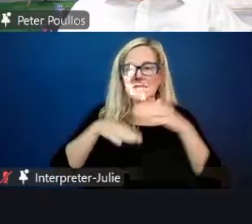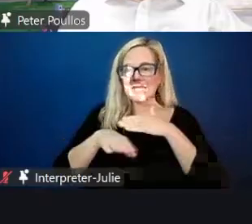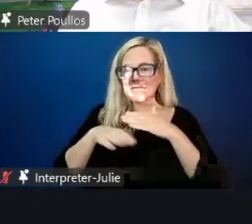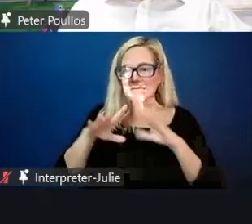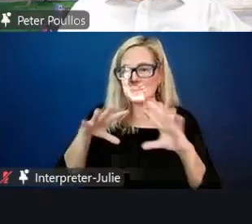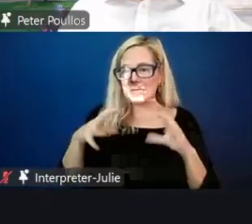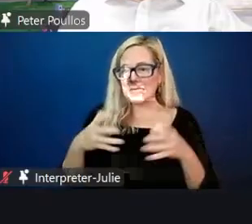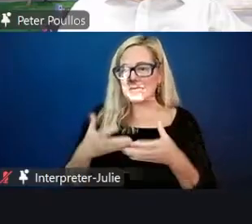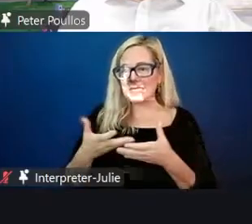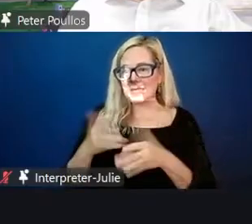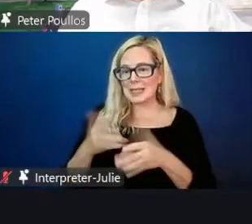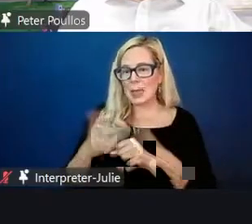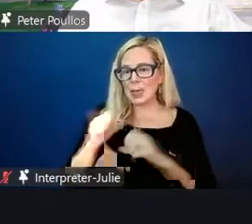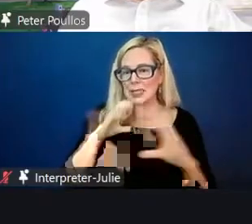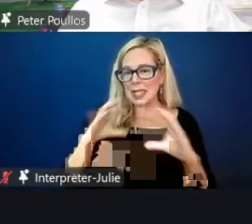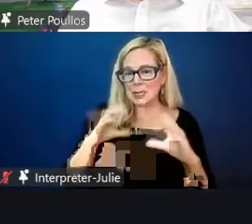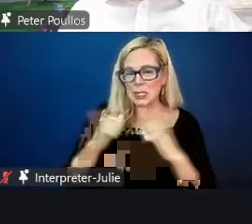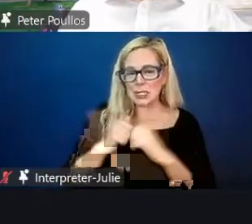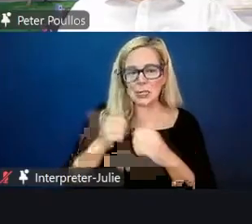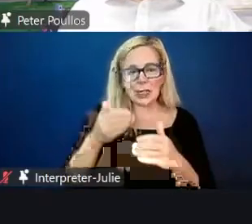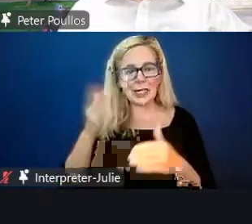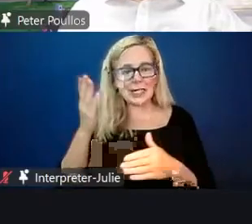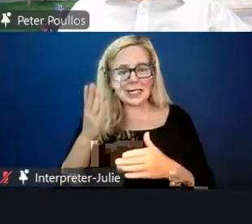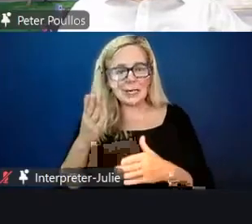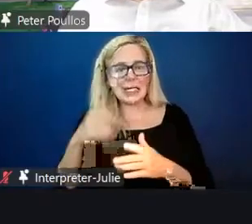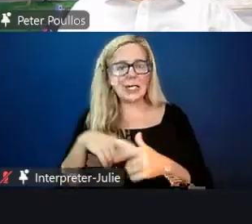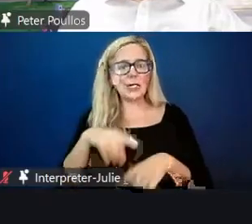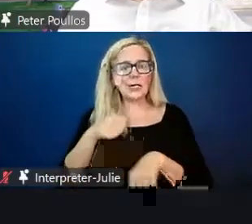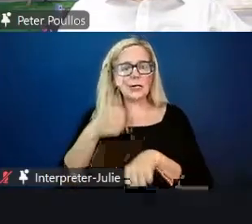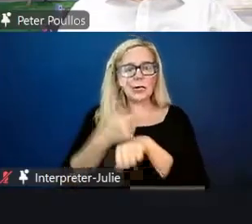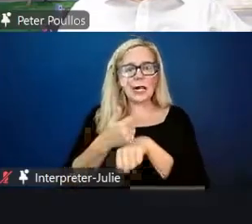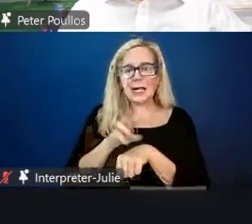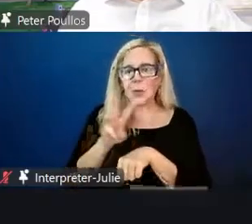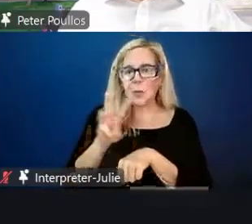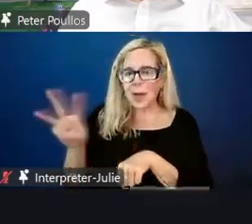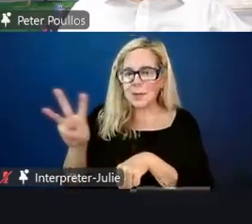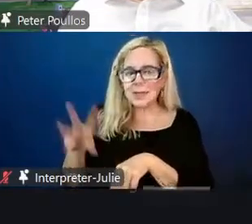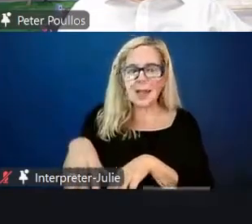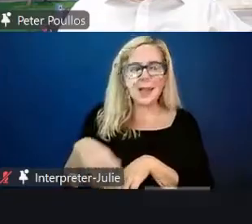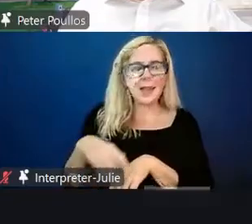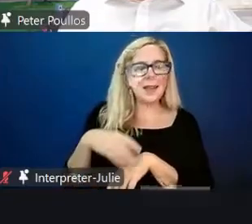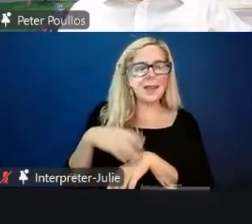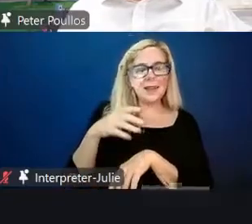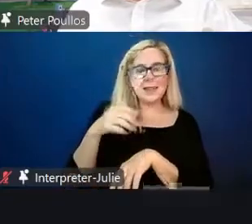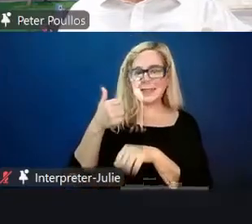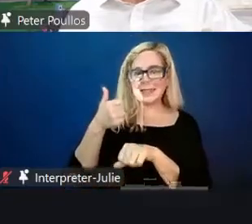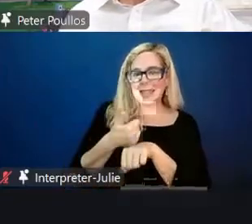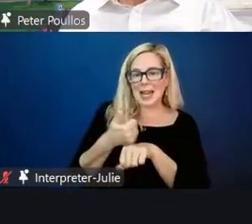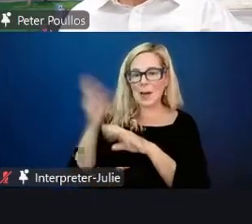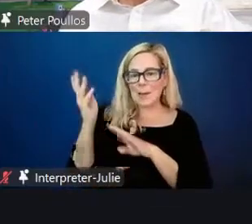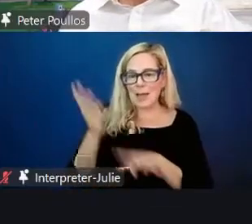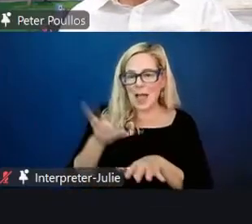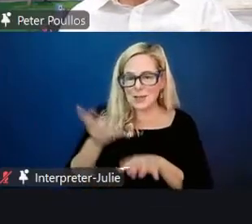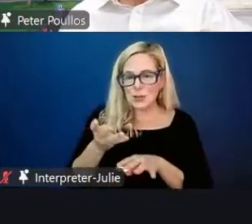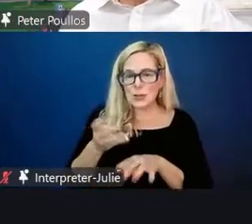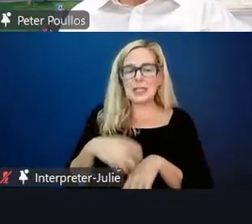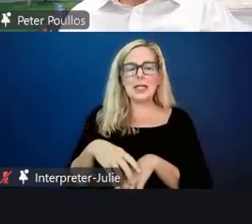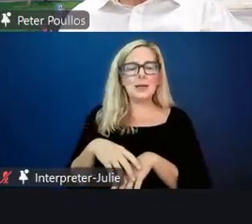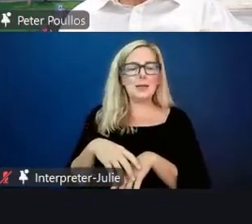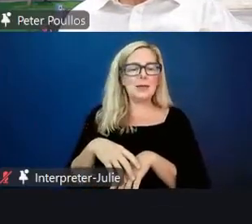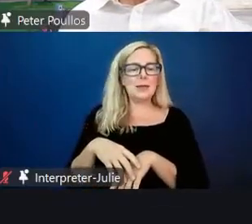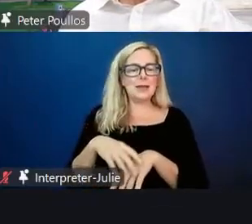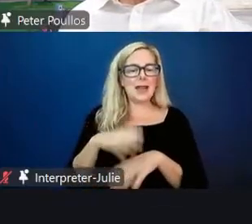on communications with our speakers, creating our website, creating the site where you're watching the live stream right now,